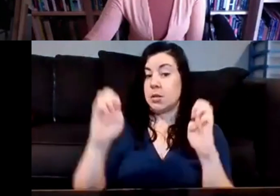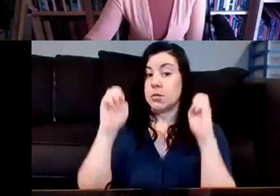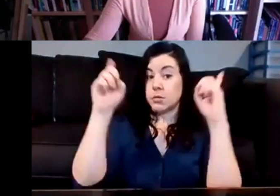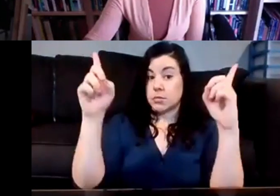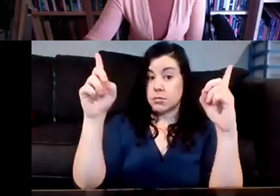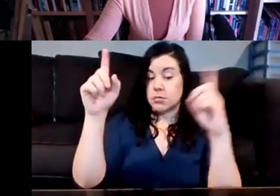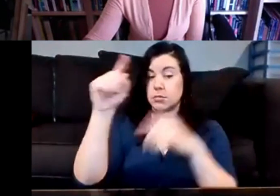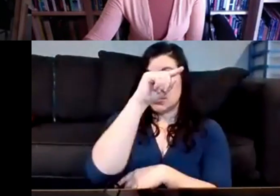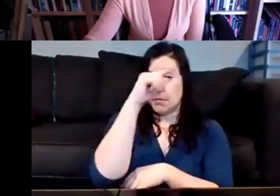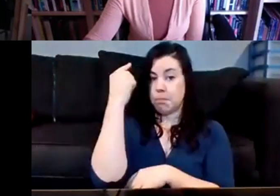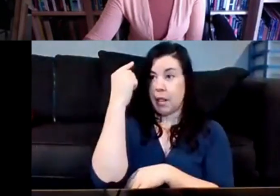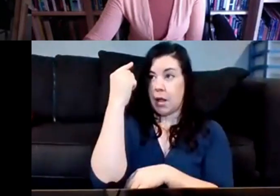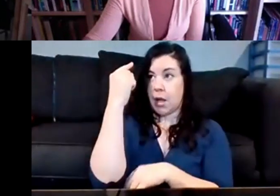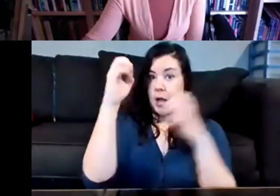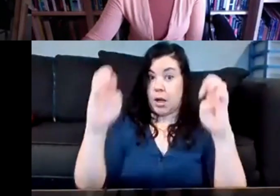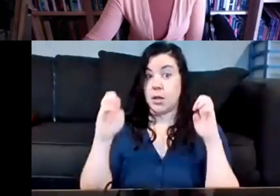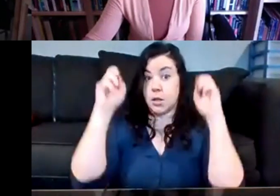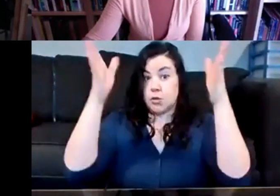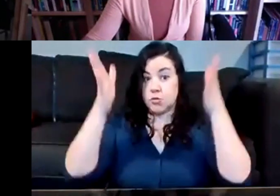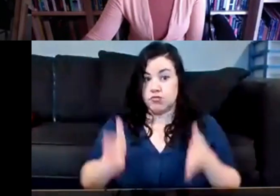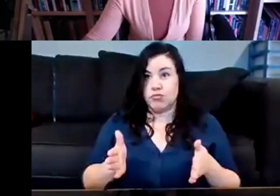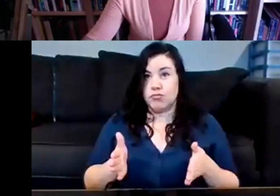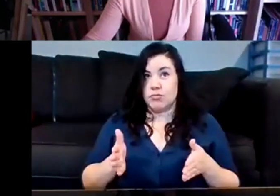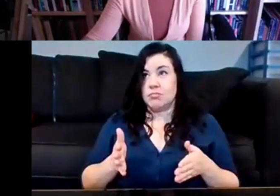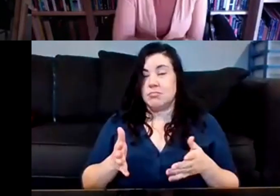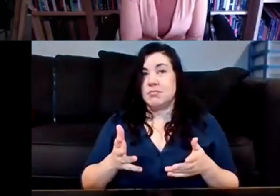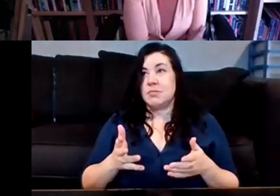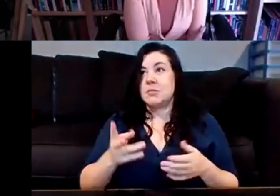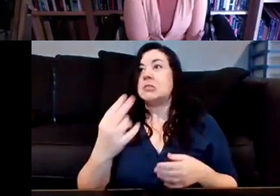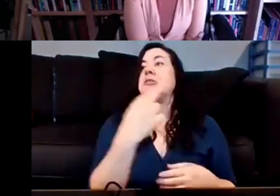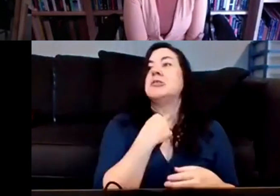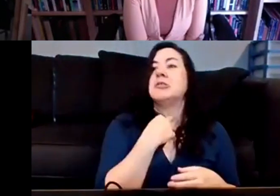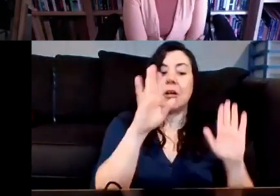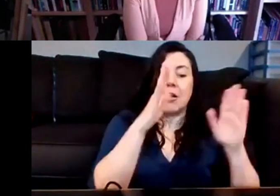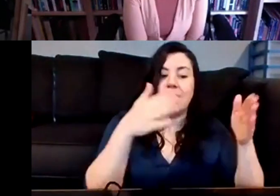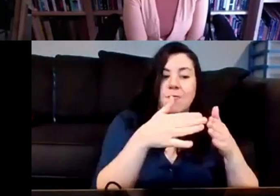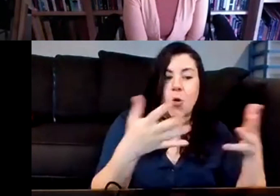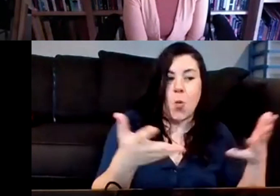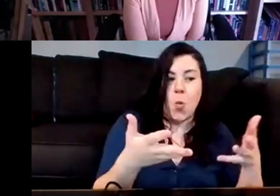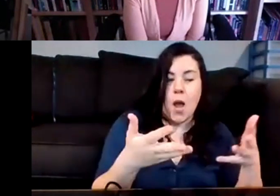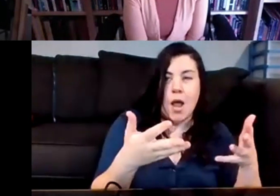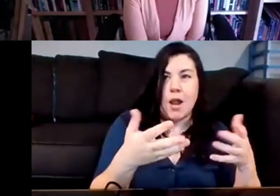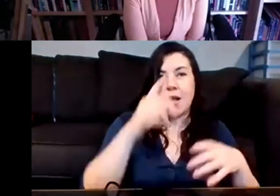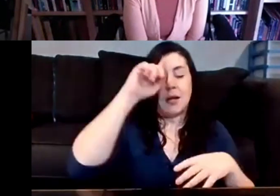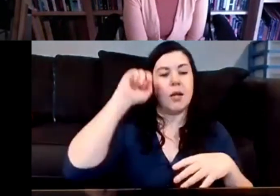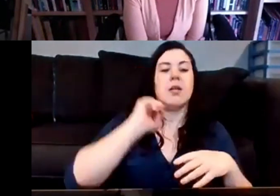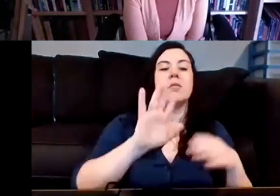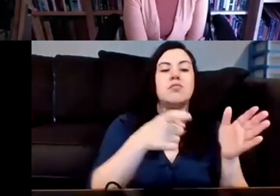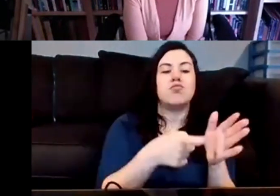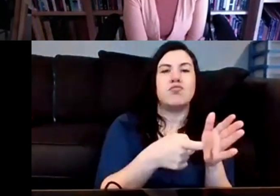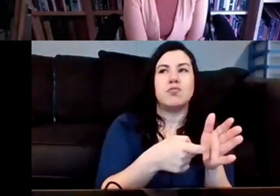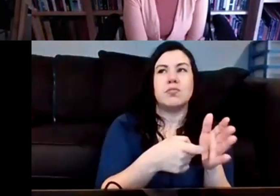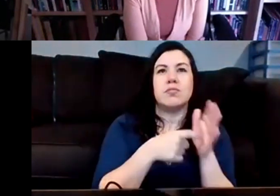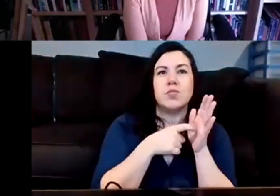up in a way that do things that end up, that what the system is of the academy is one that requires, it's